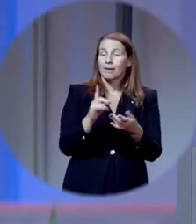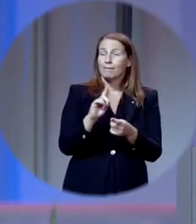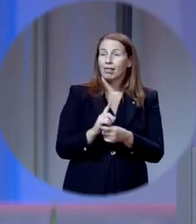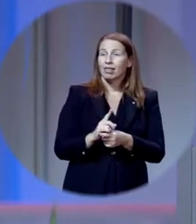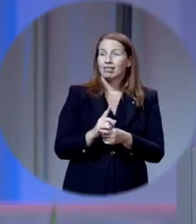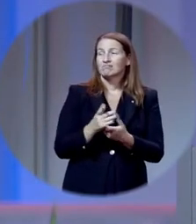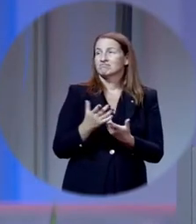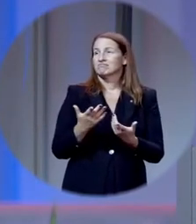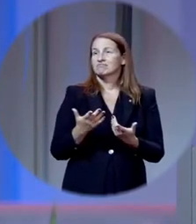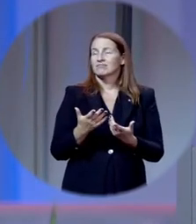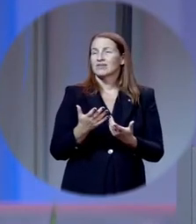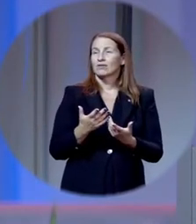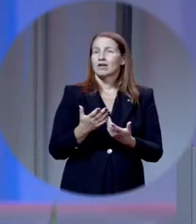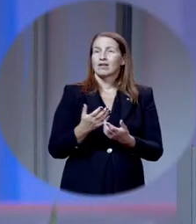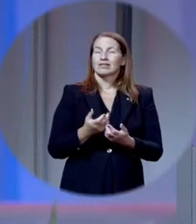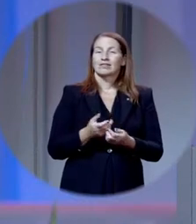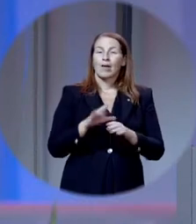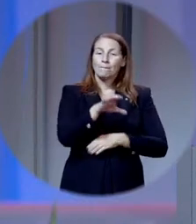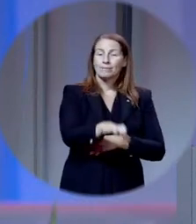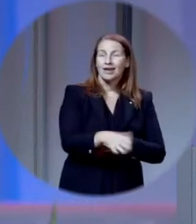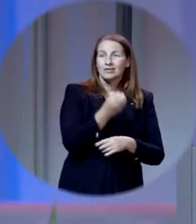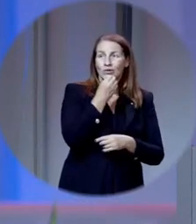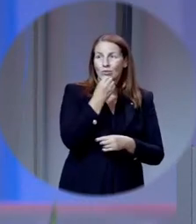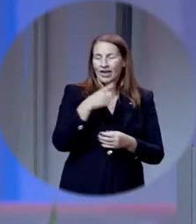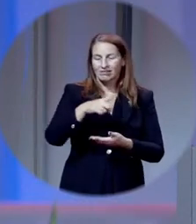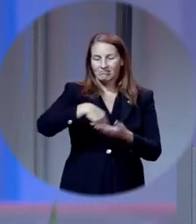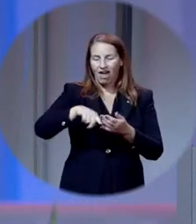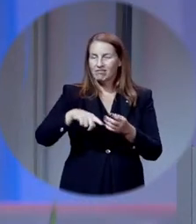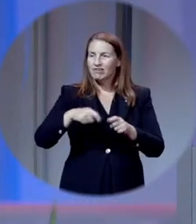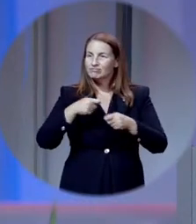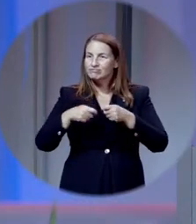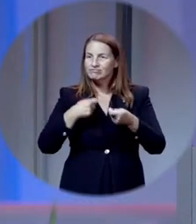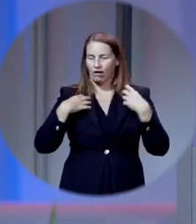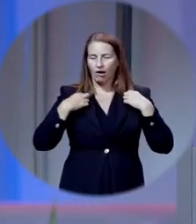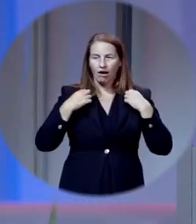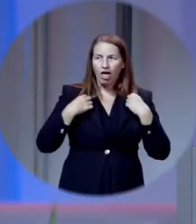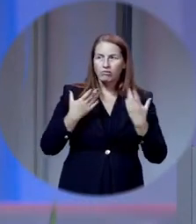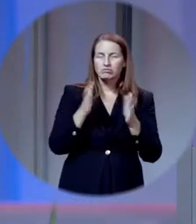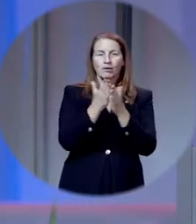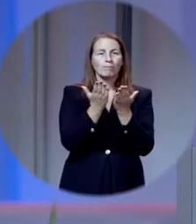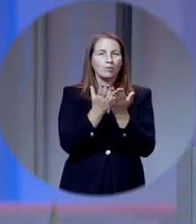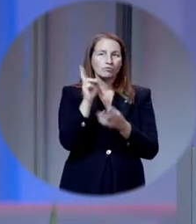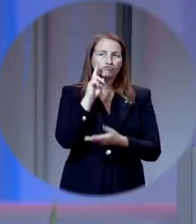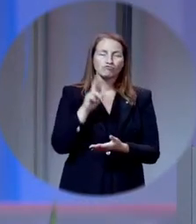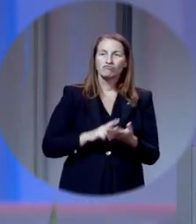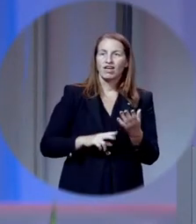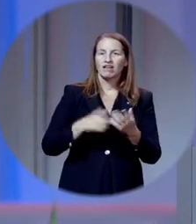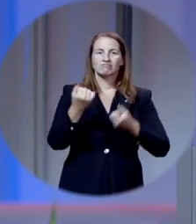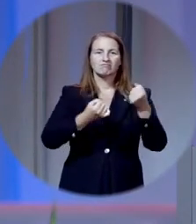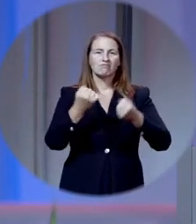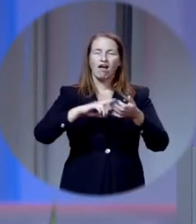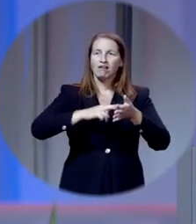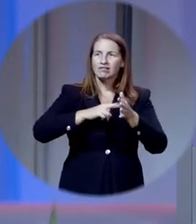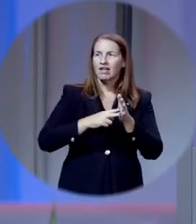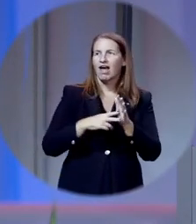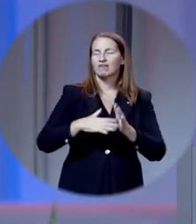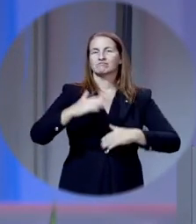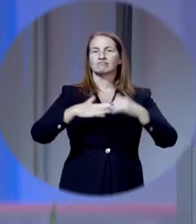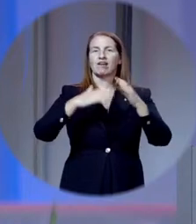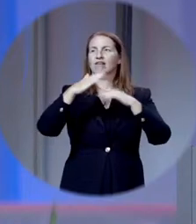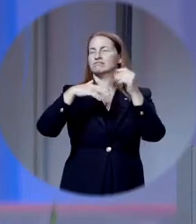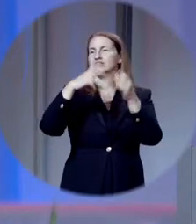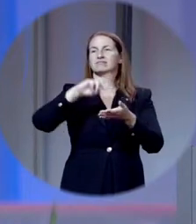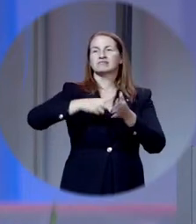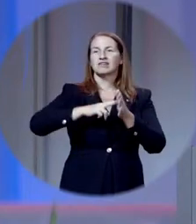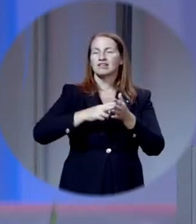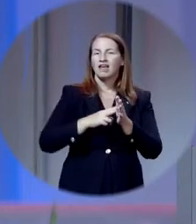with, furniture to sit on, the clothes we wear, plays we watch, books we read, different car designs, architectural design from the